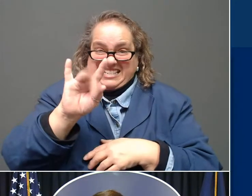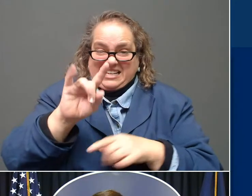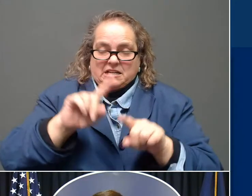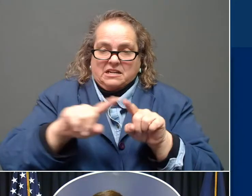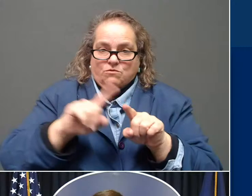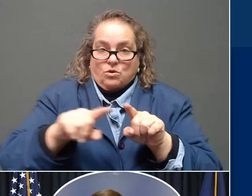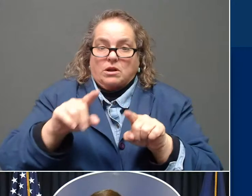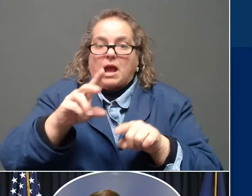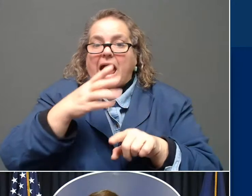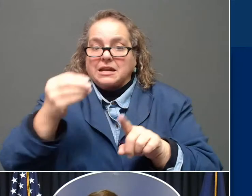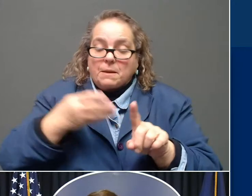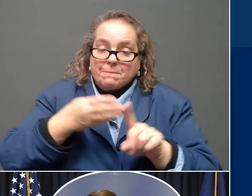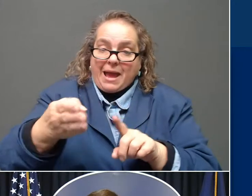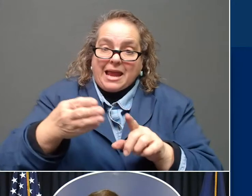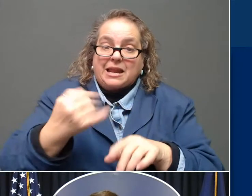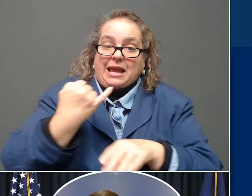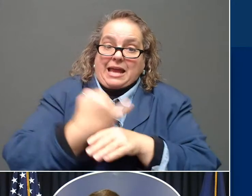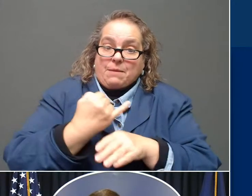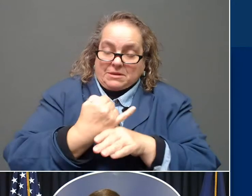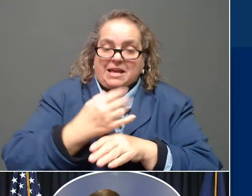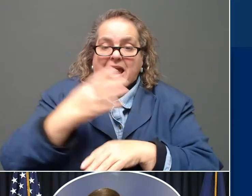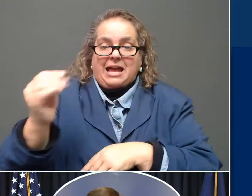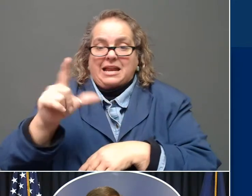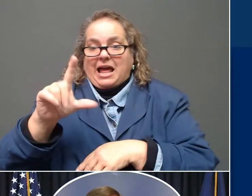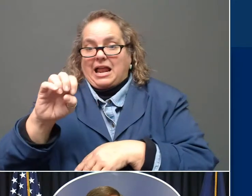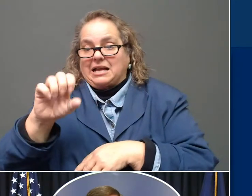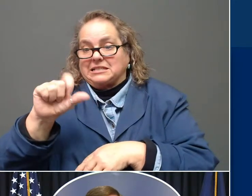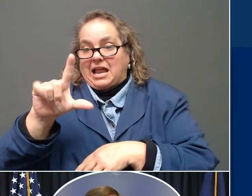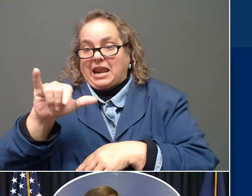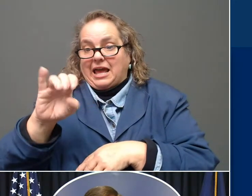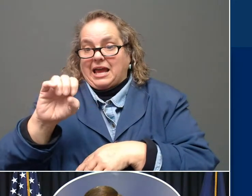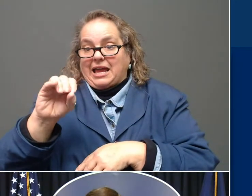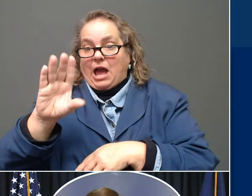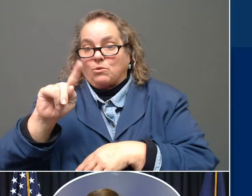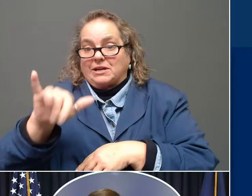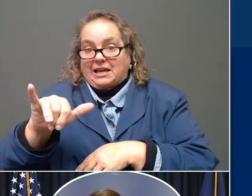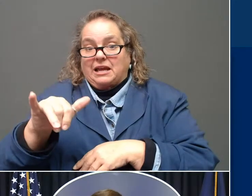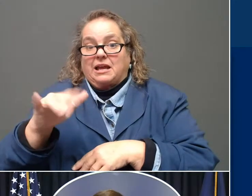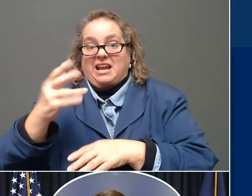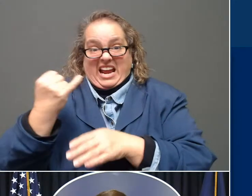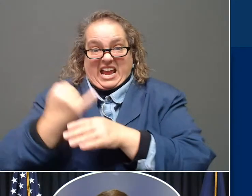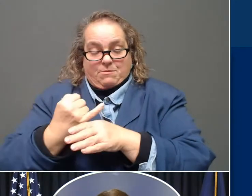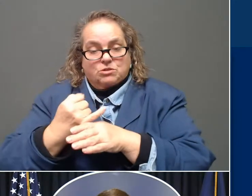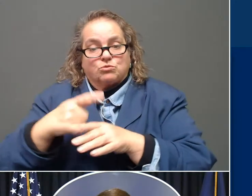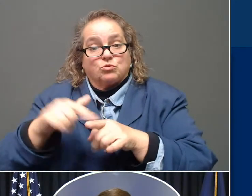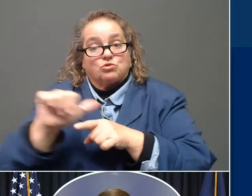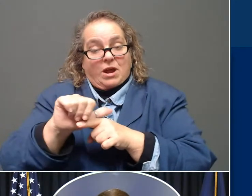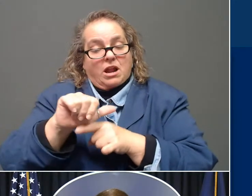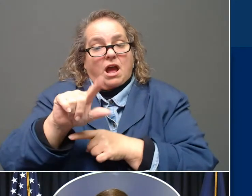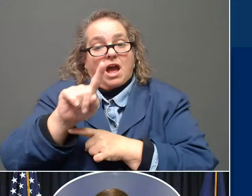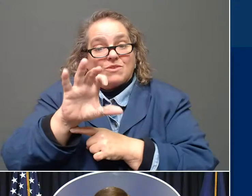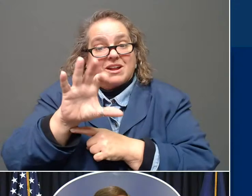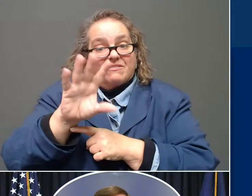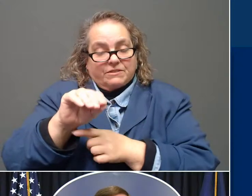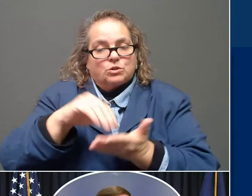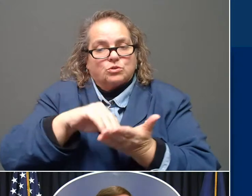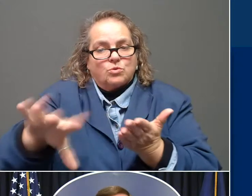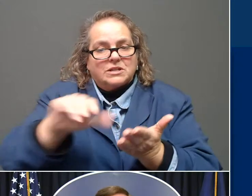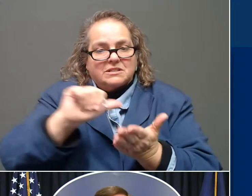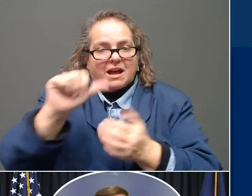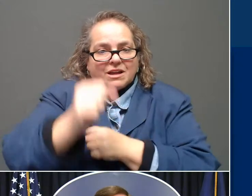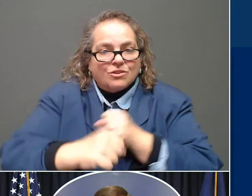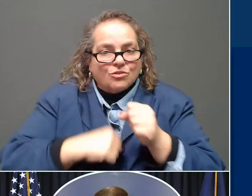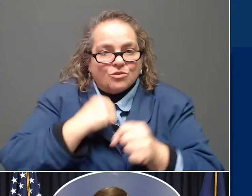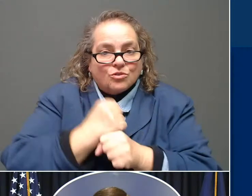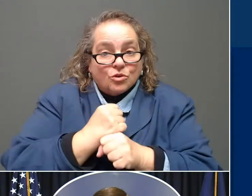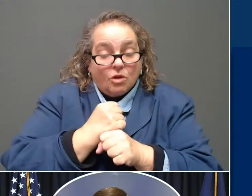the Leslie County campus, training 150 students a year. This expansion comes at a great time when the transportation